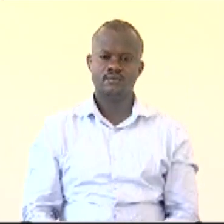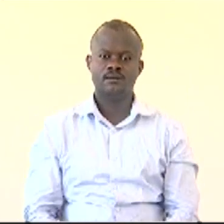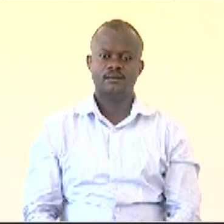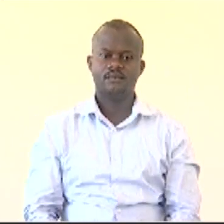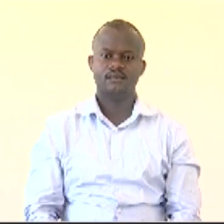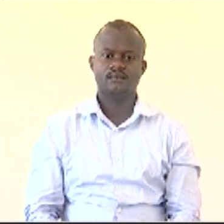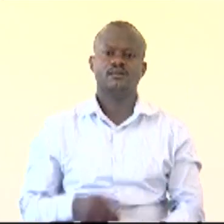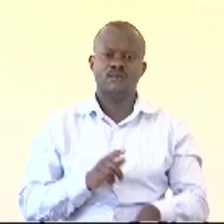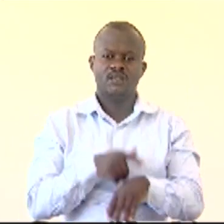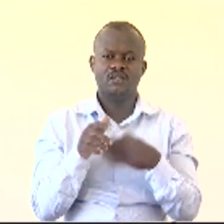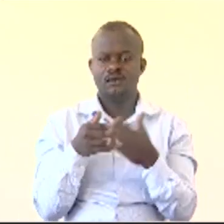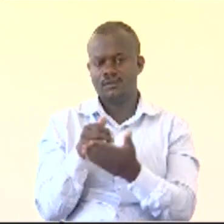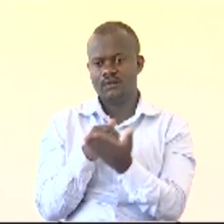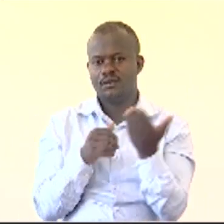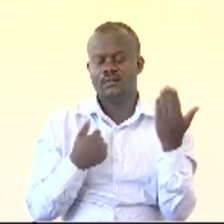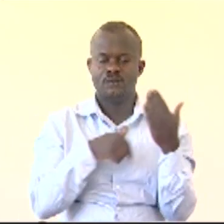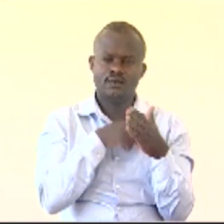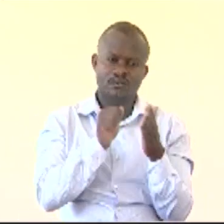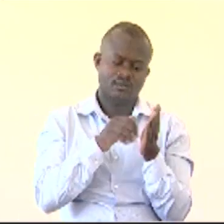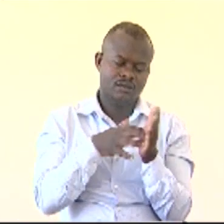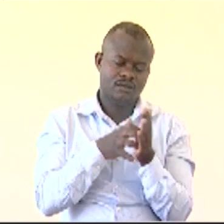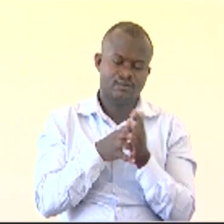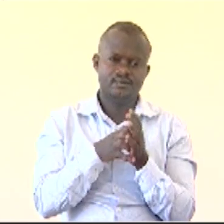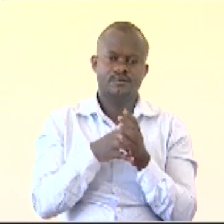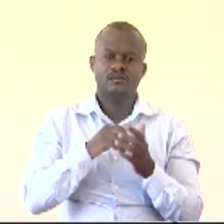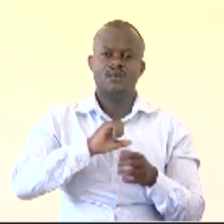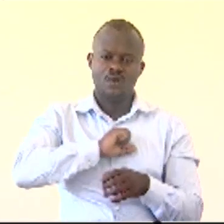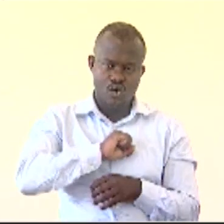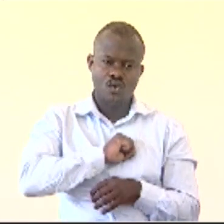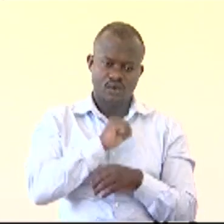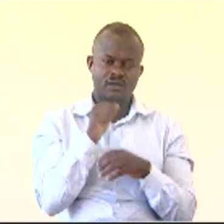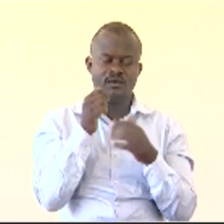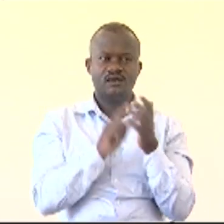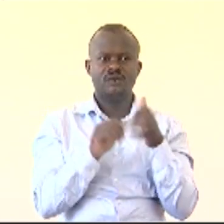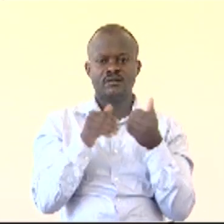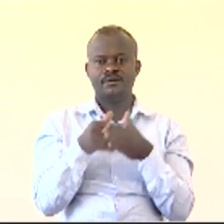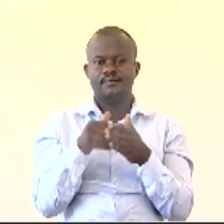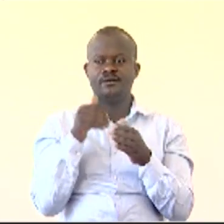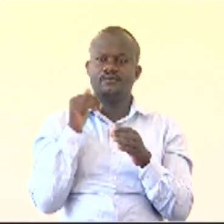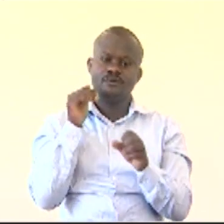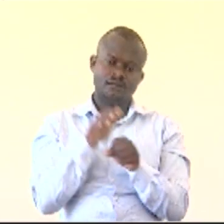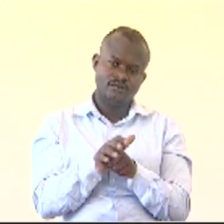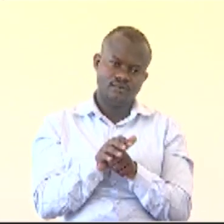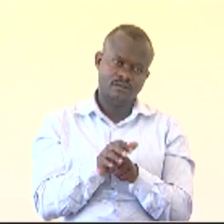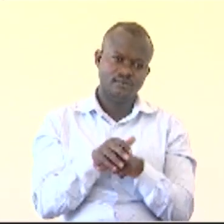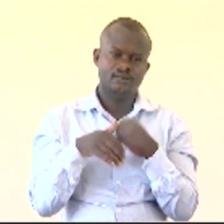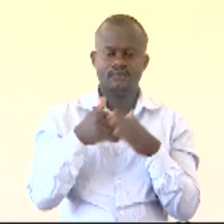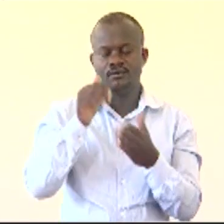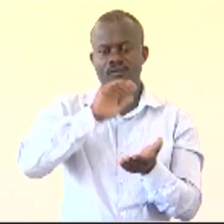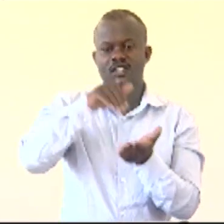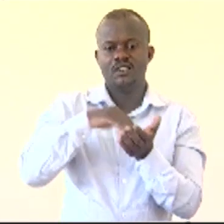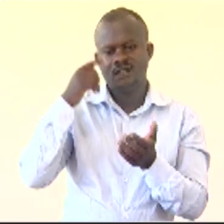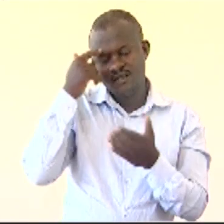And once it attacks, it weakens the lungs, and that's most of the time you start showing the signs and symptoms of the